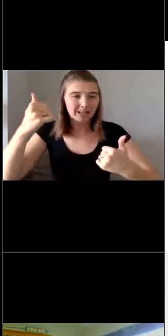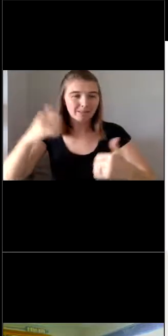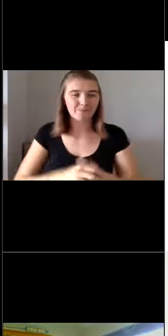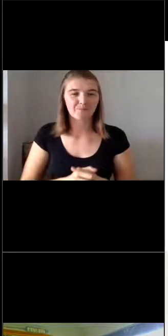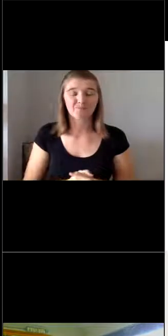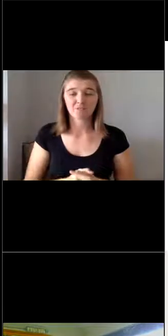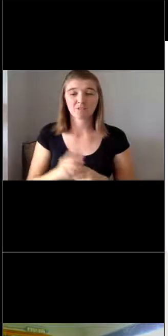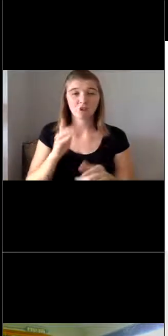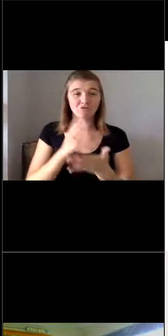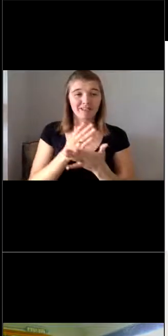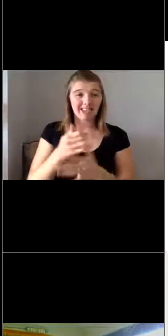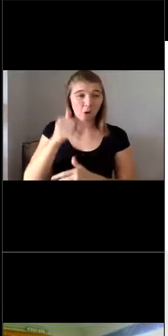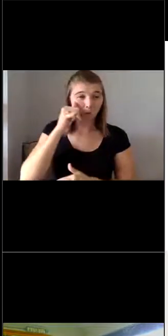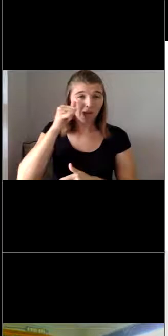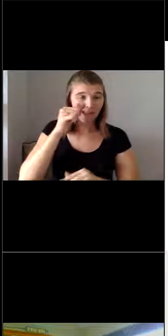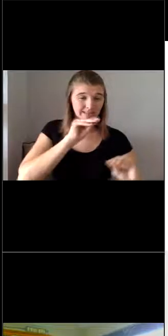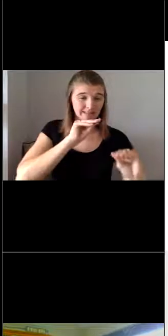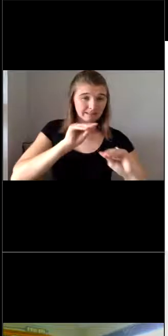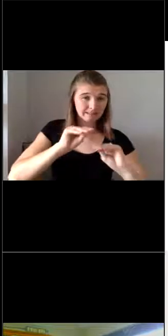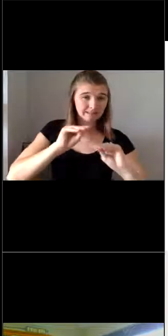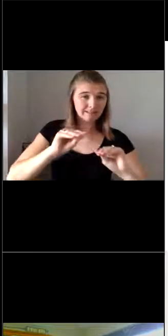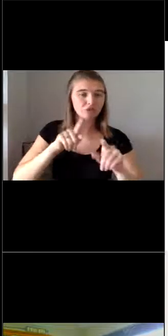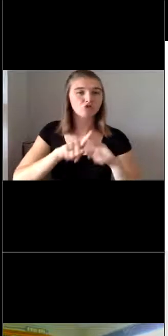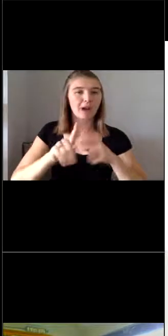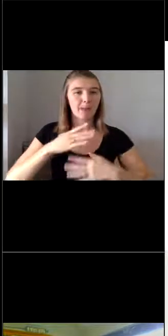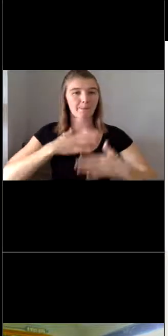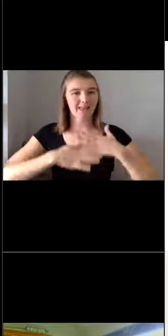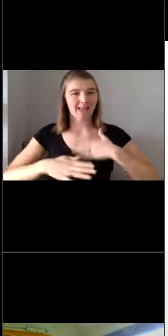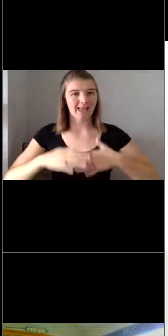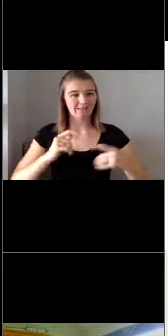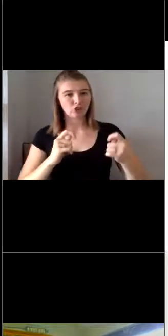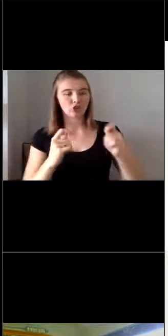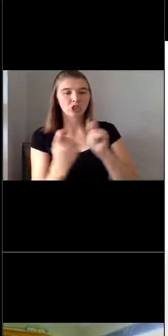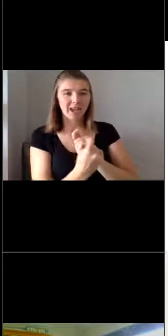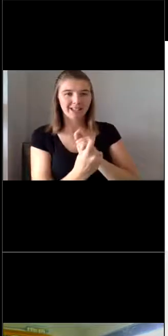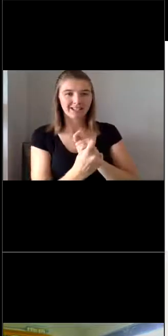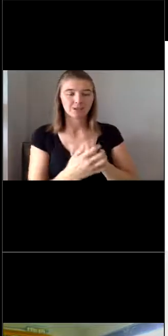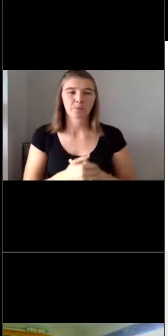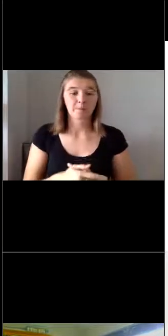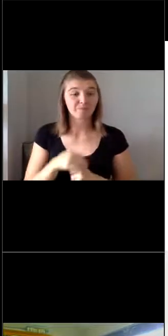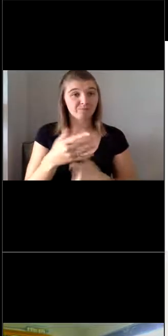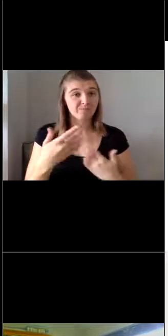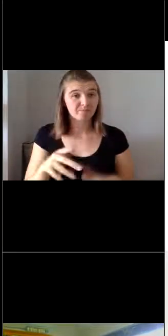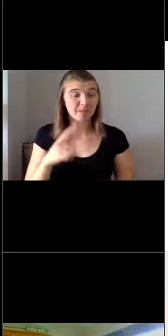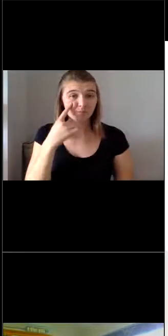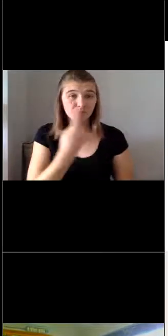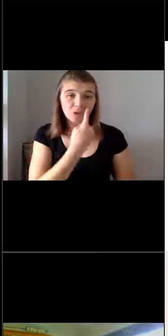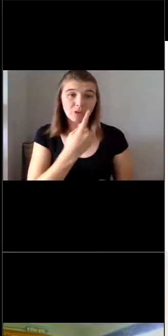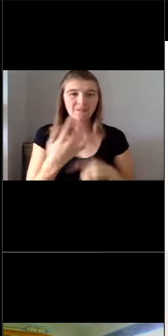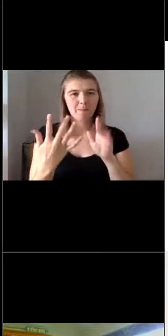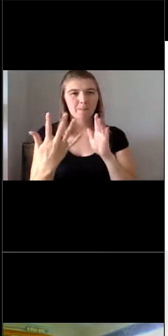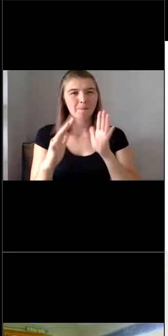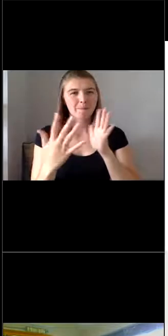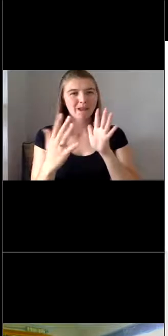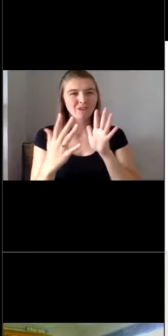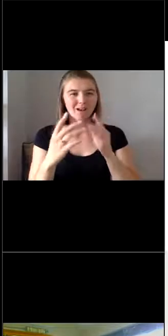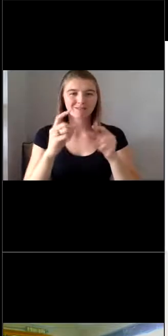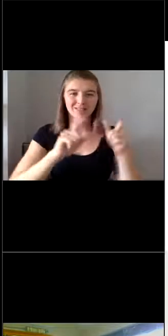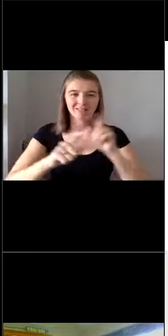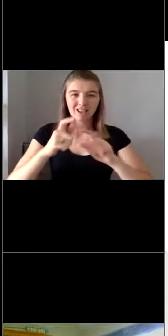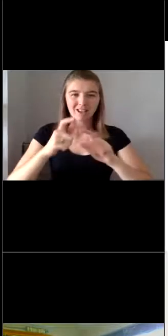into effective behaviour change. He combines proven neuroscience and mindfulness-based techniques into useful